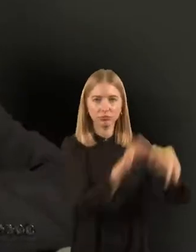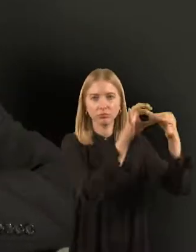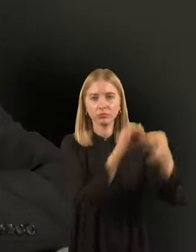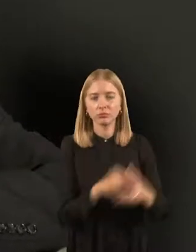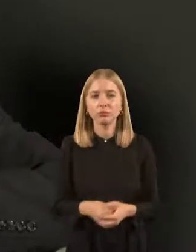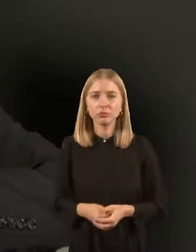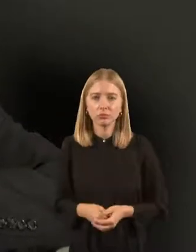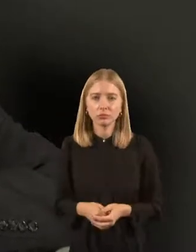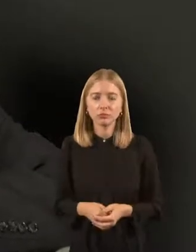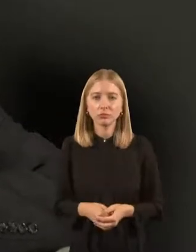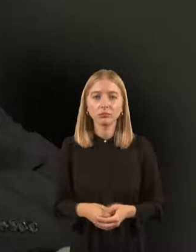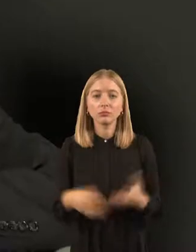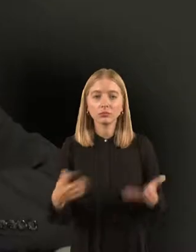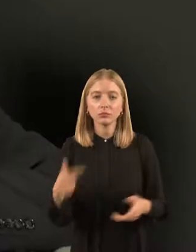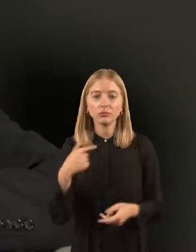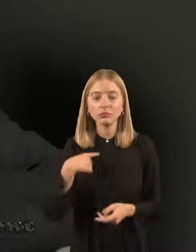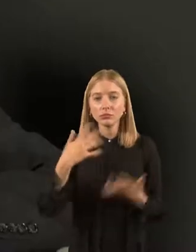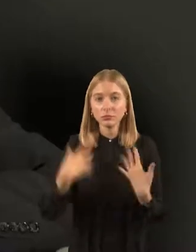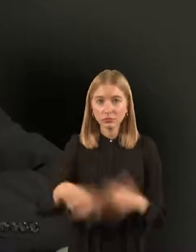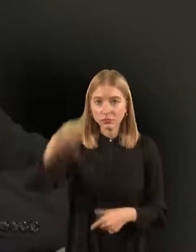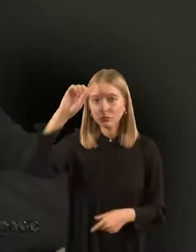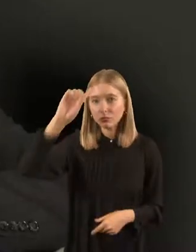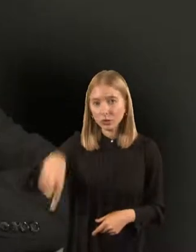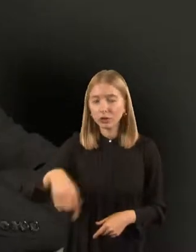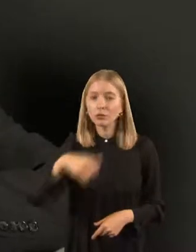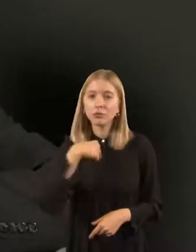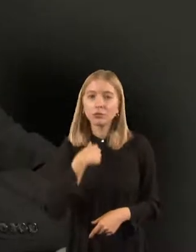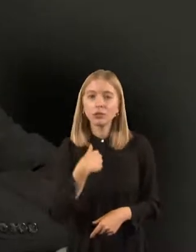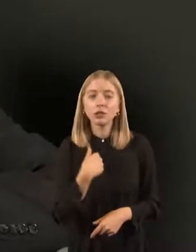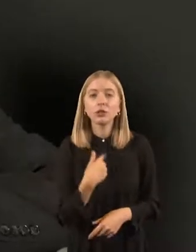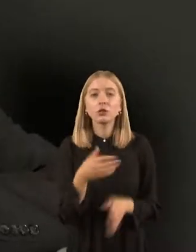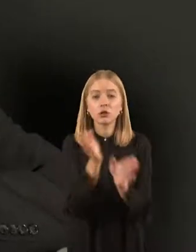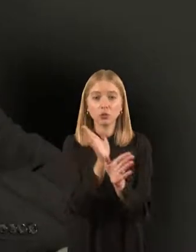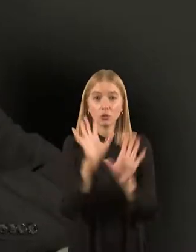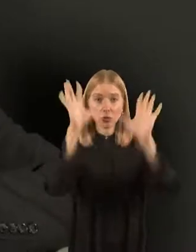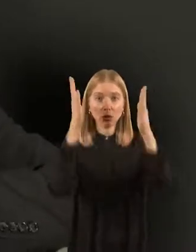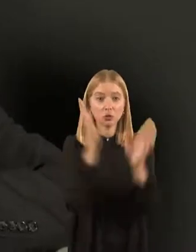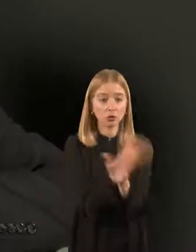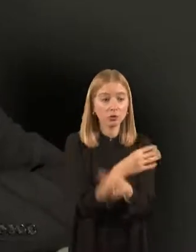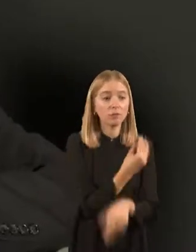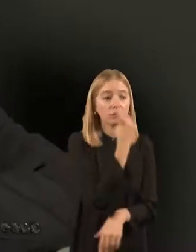fishes, no? Now we know that we are, of course, having cancer